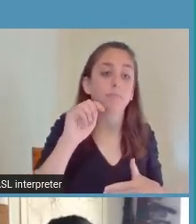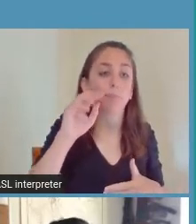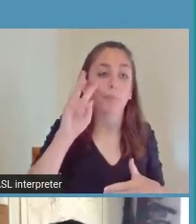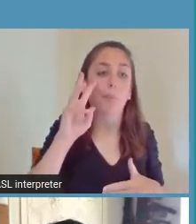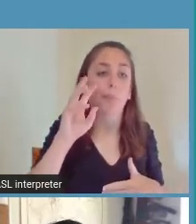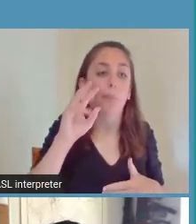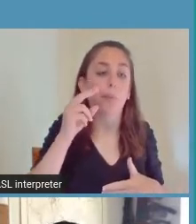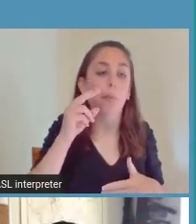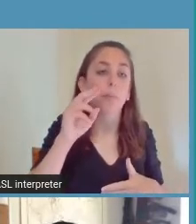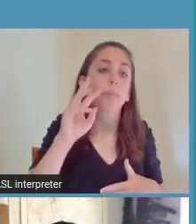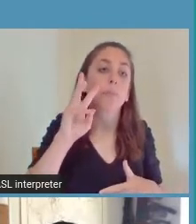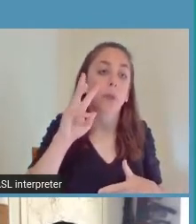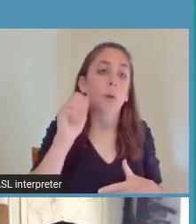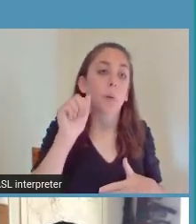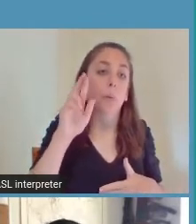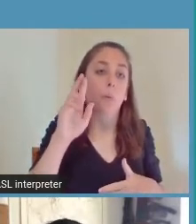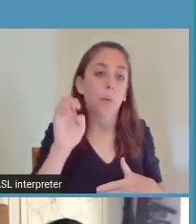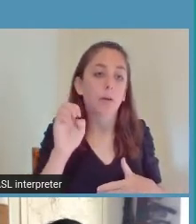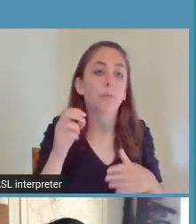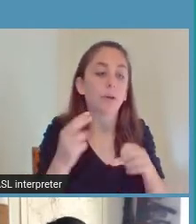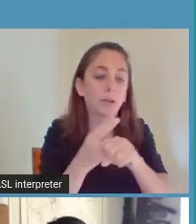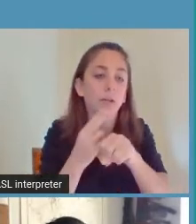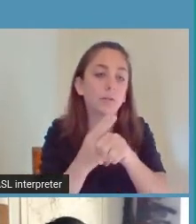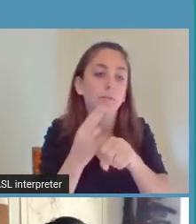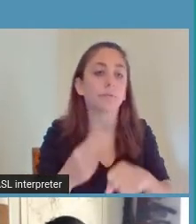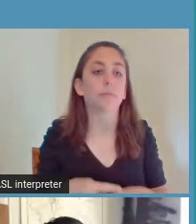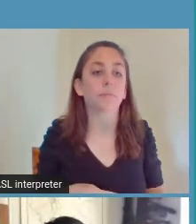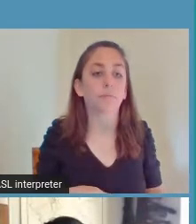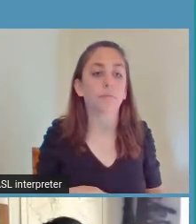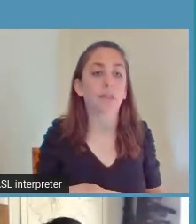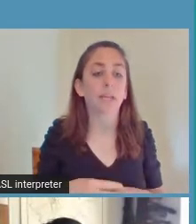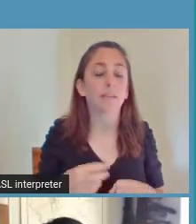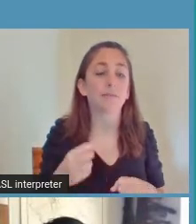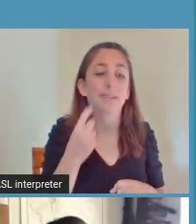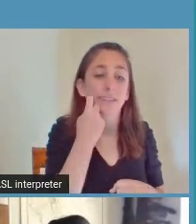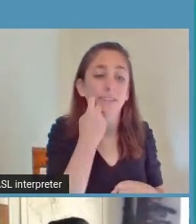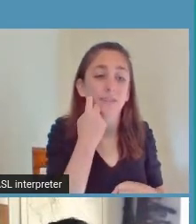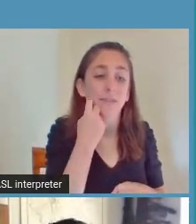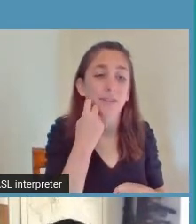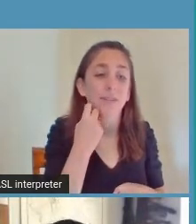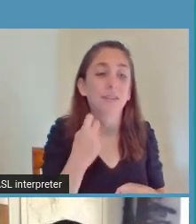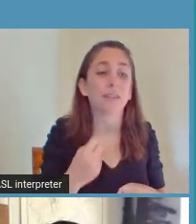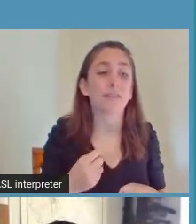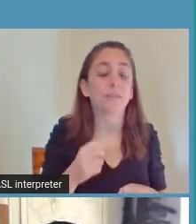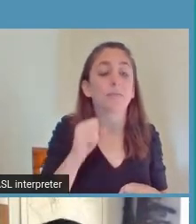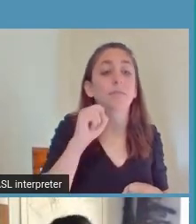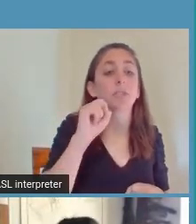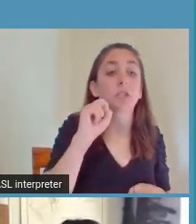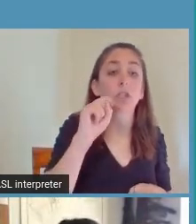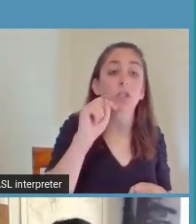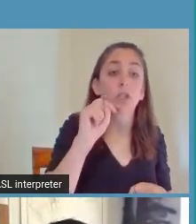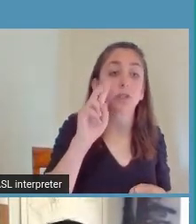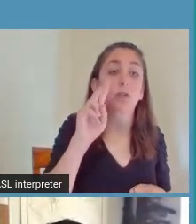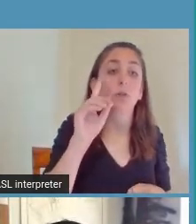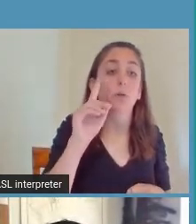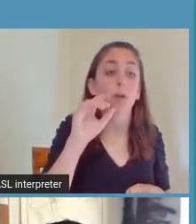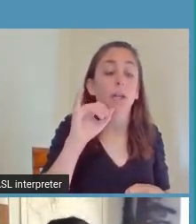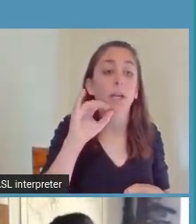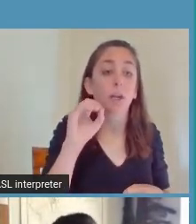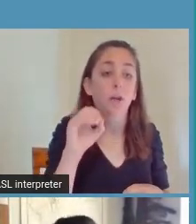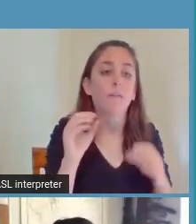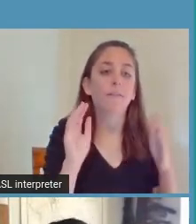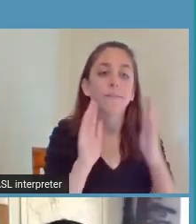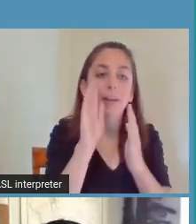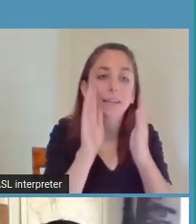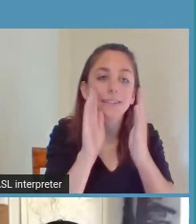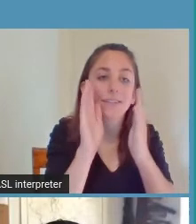know, we make do with what we have. We've been able to lately do some in-studio interviews, but of course with the Delta variant